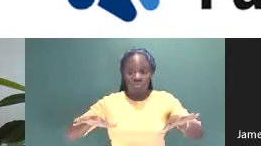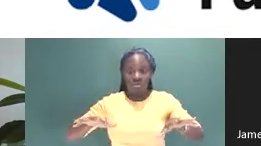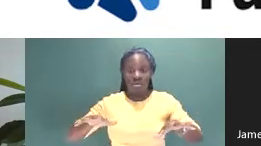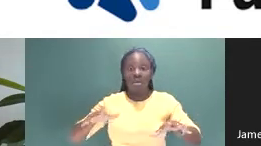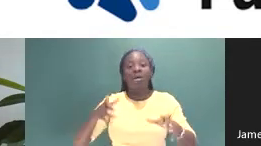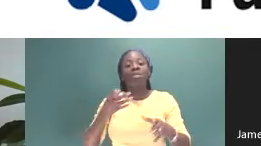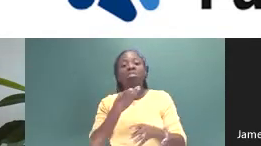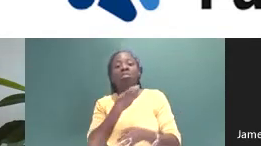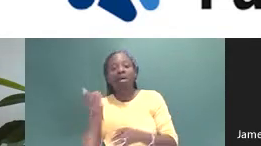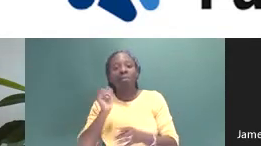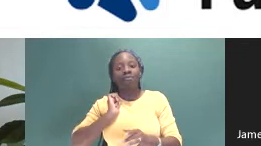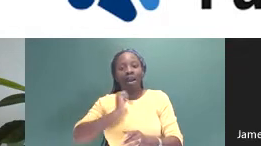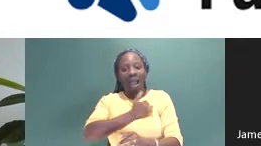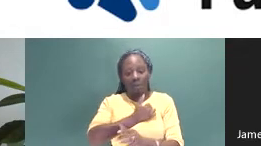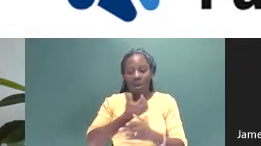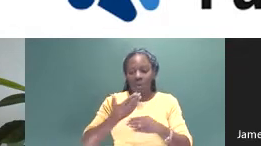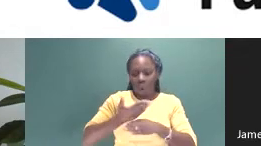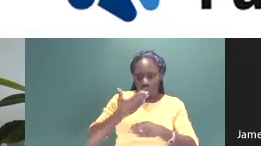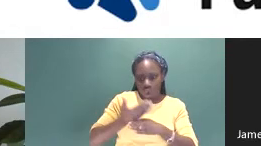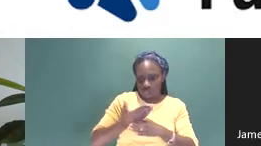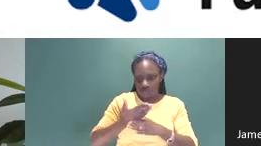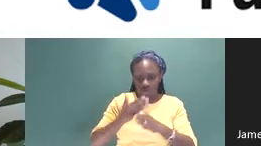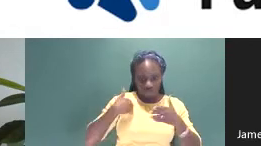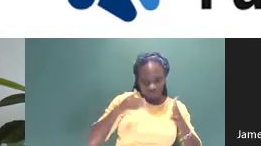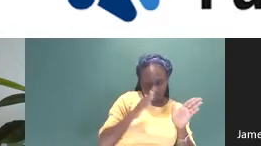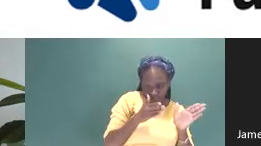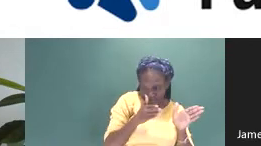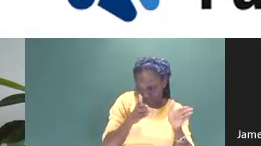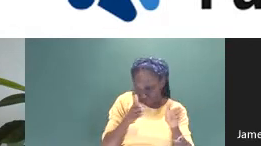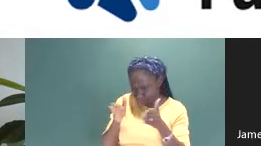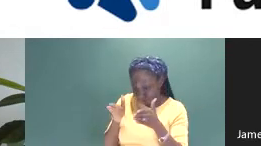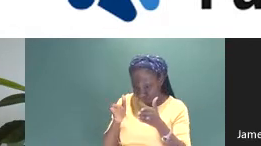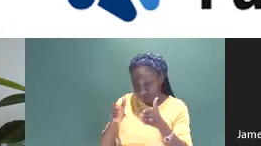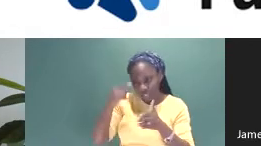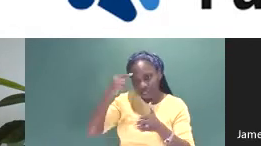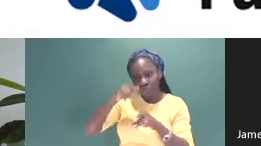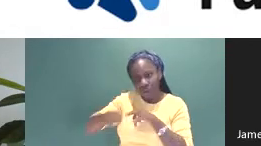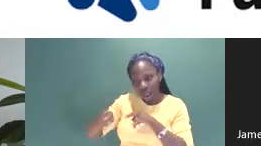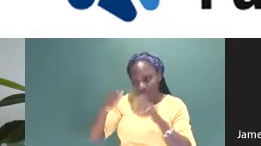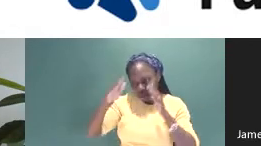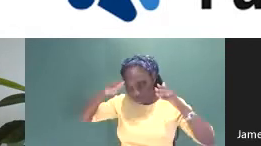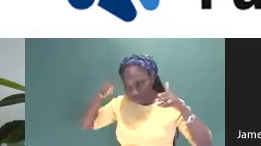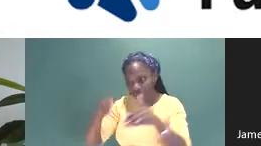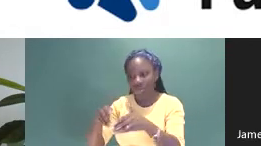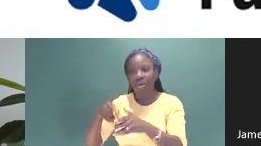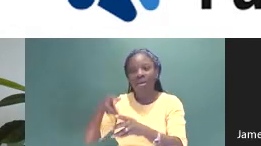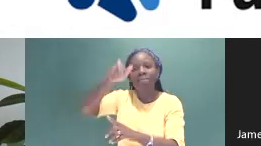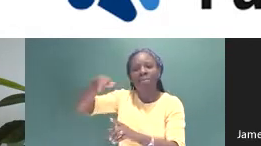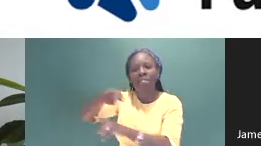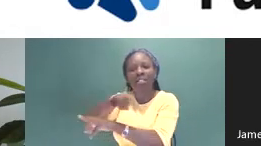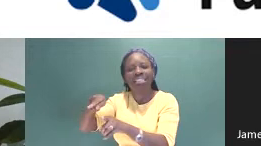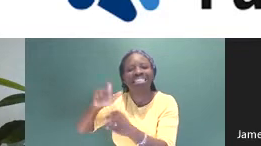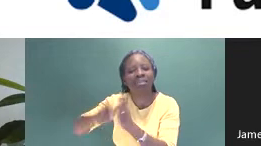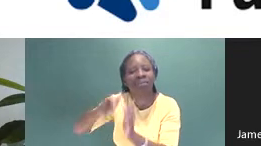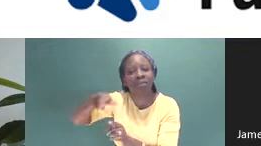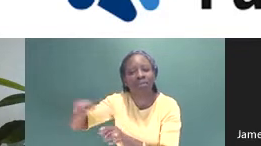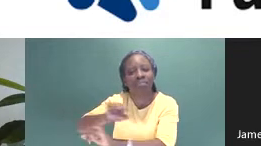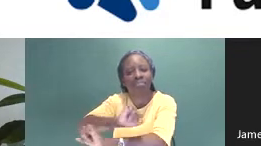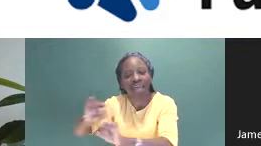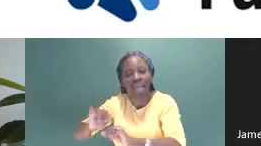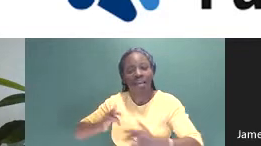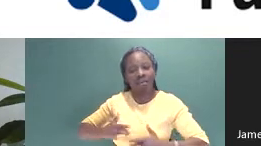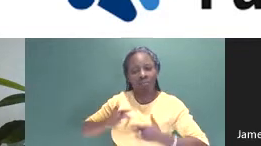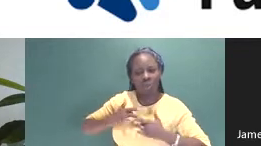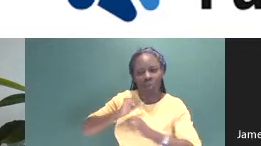some of our ongoing work to focus more specifically at looking at the experiences and perceptions of people with disabilities and how